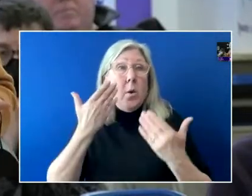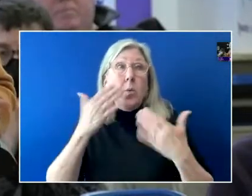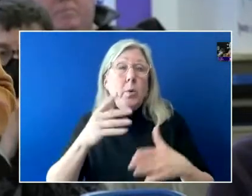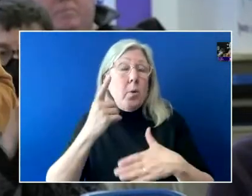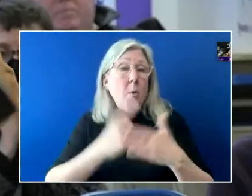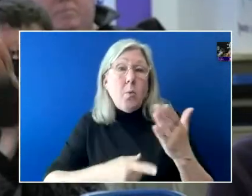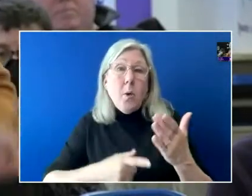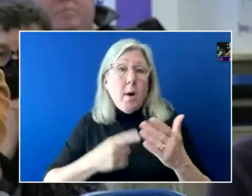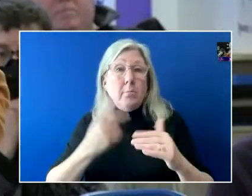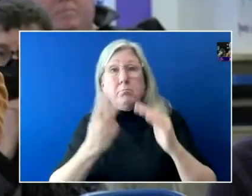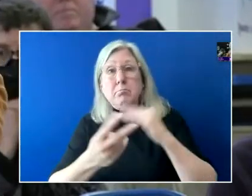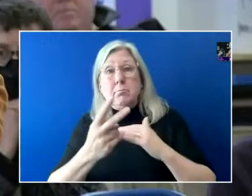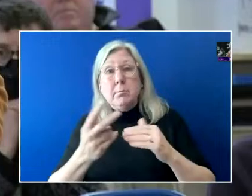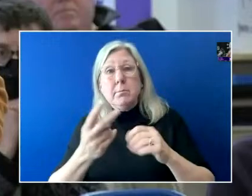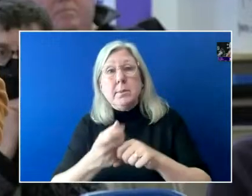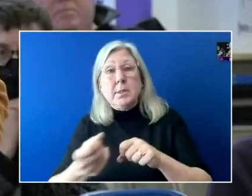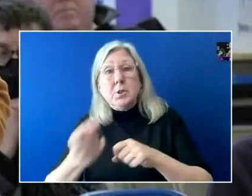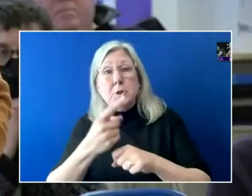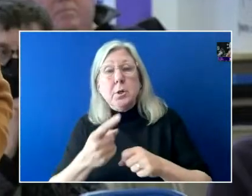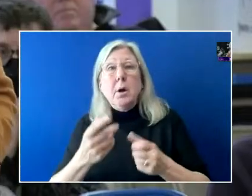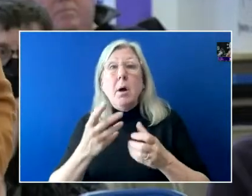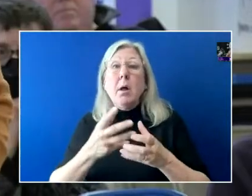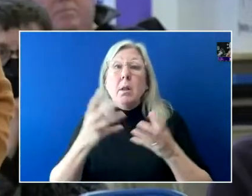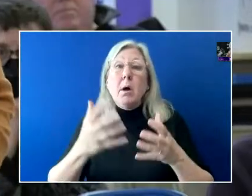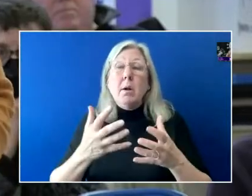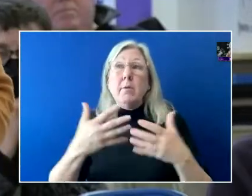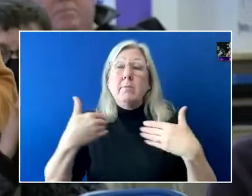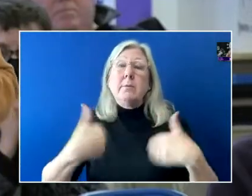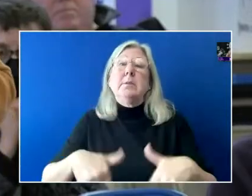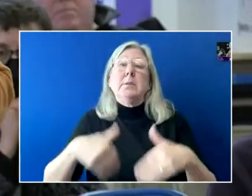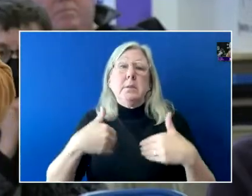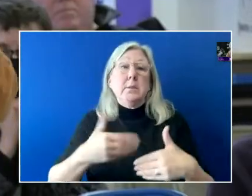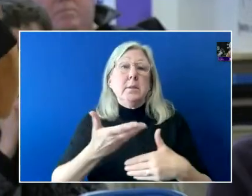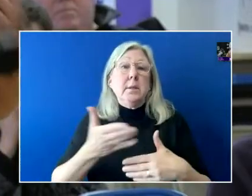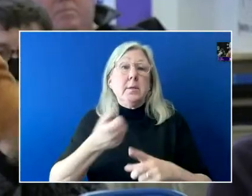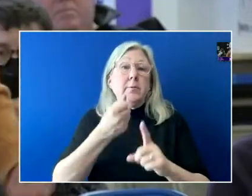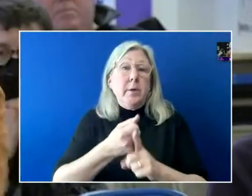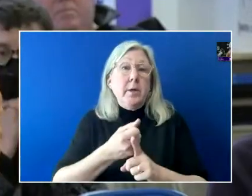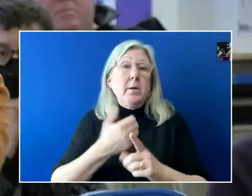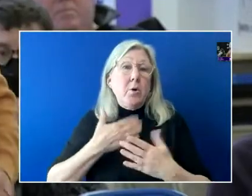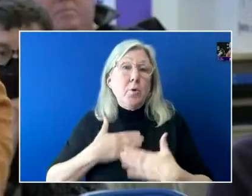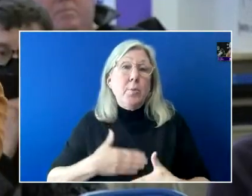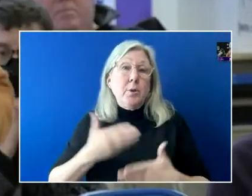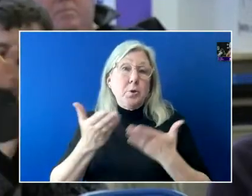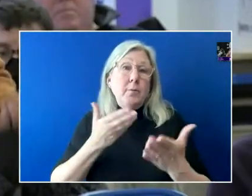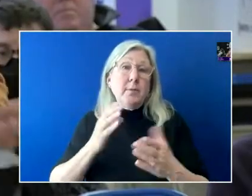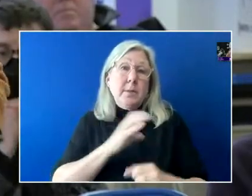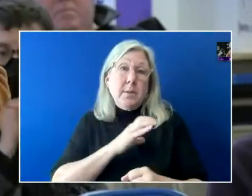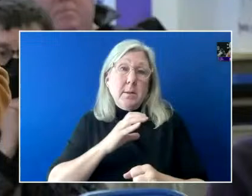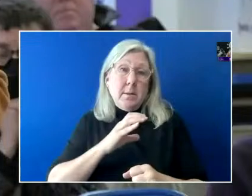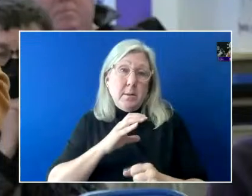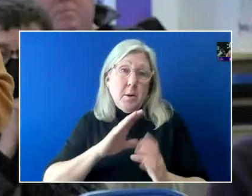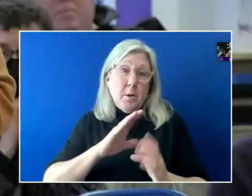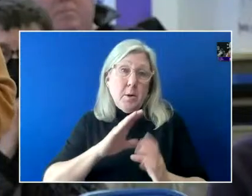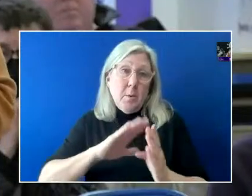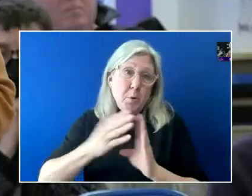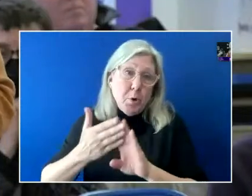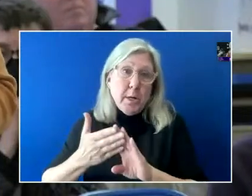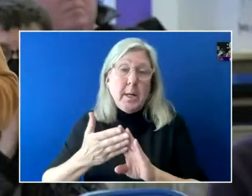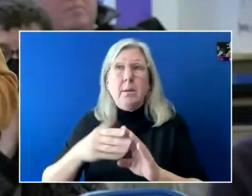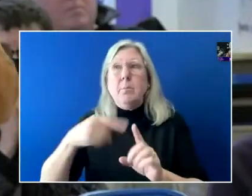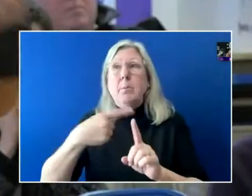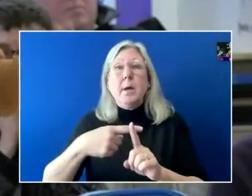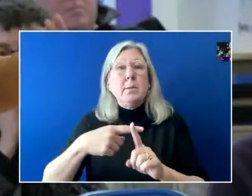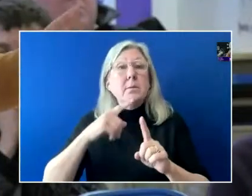the past year to our Human Services community in particular um plus the flooding plus some other things